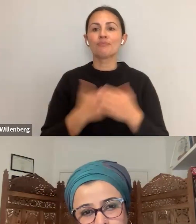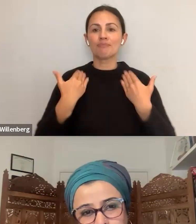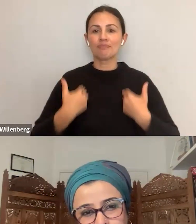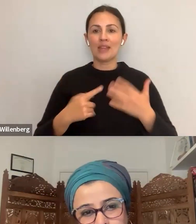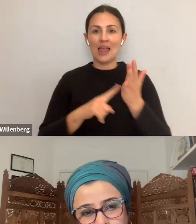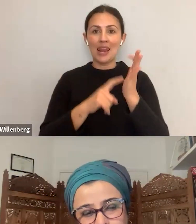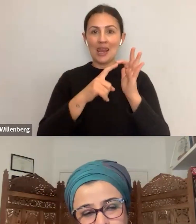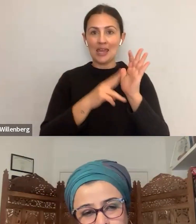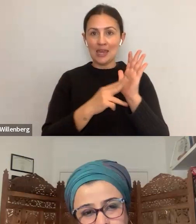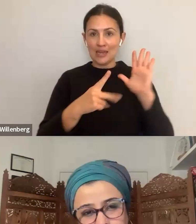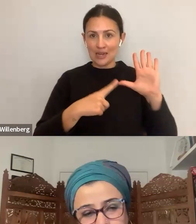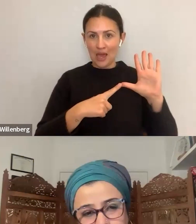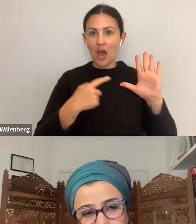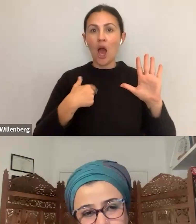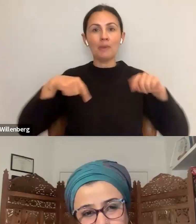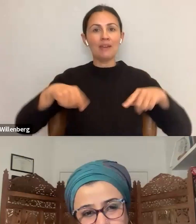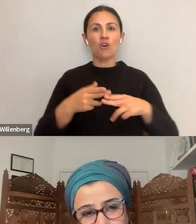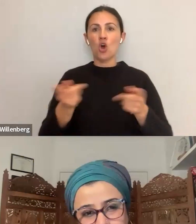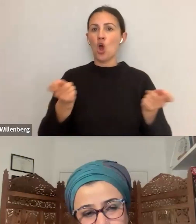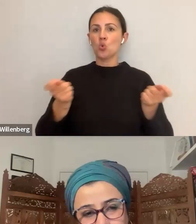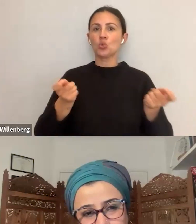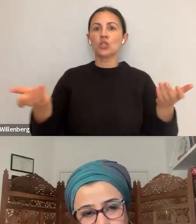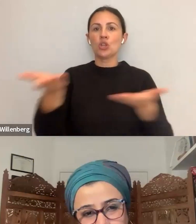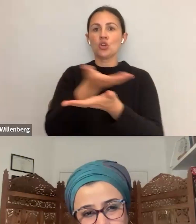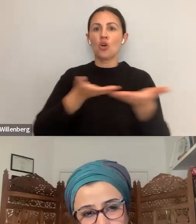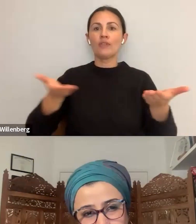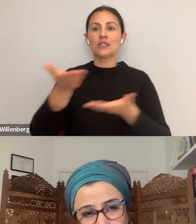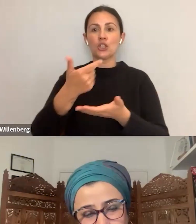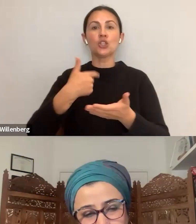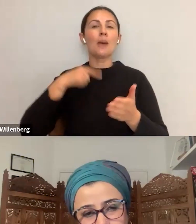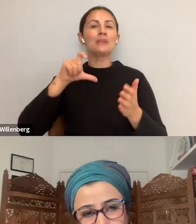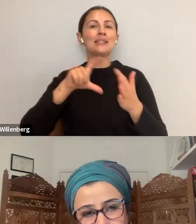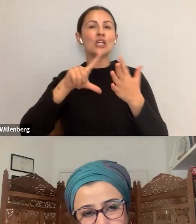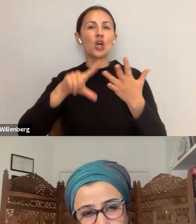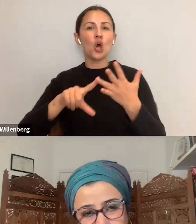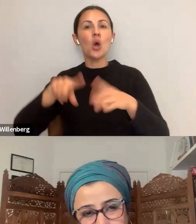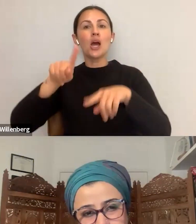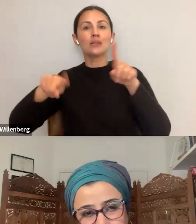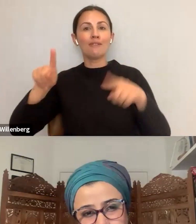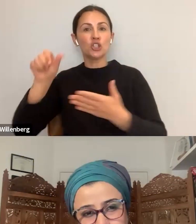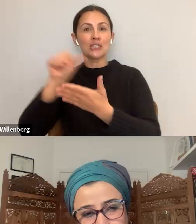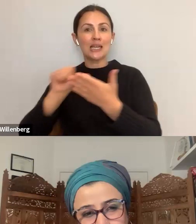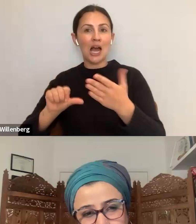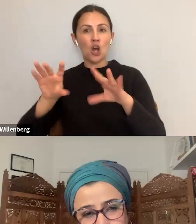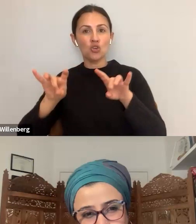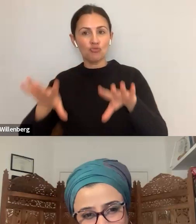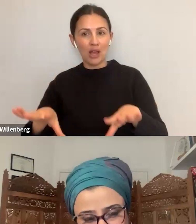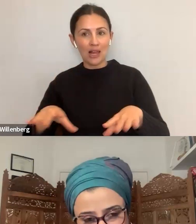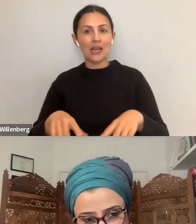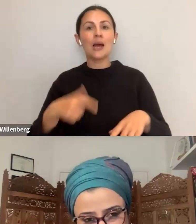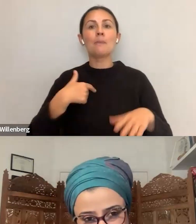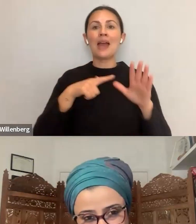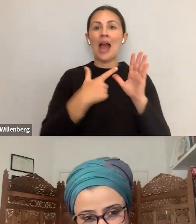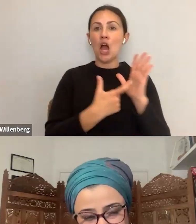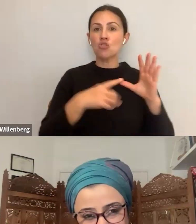and I'm hosting these conversations, and I'm also the CEO of Diversity Arts Australia. I'm a middle-aged Arab woman. I